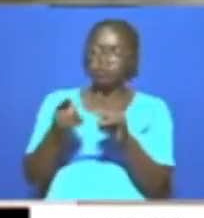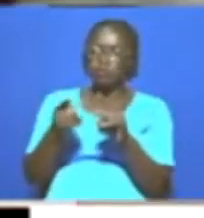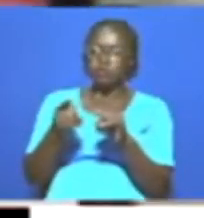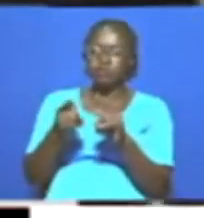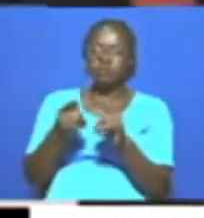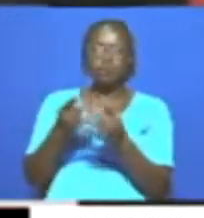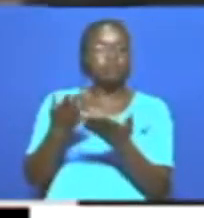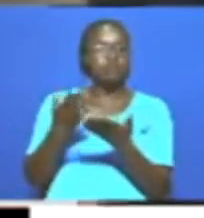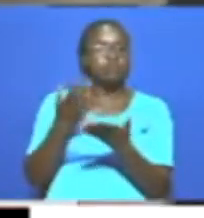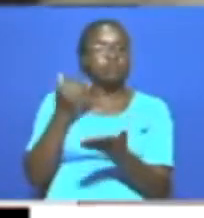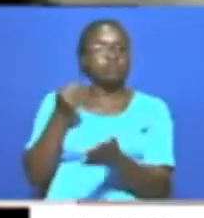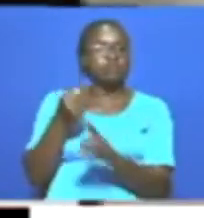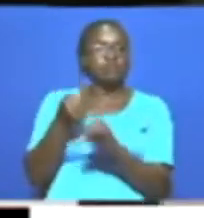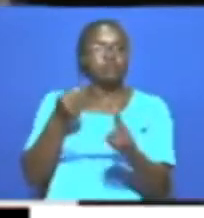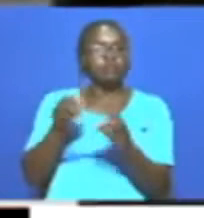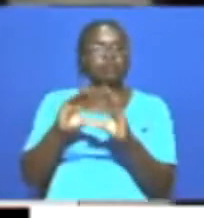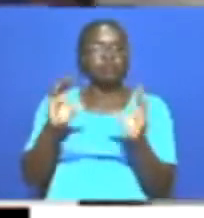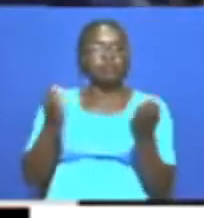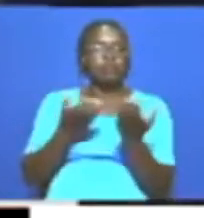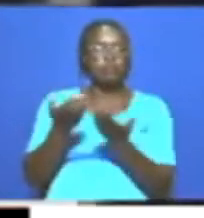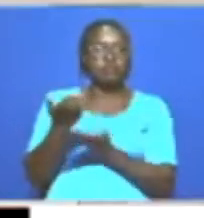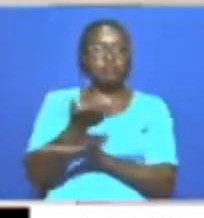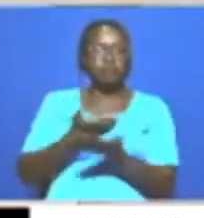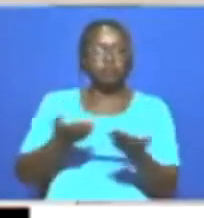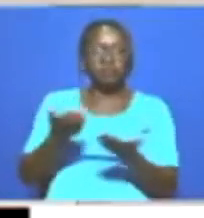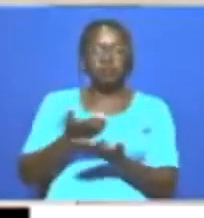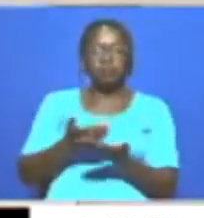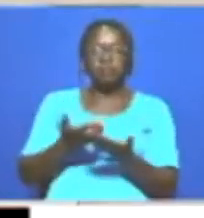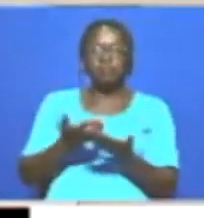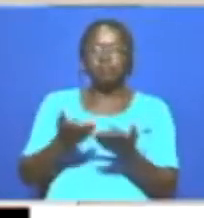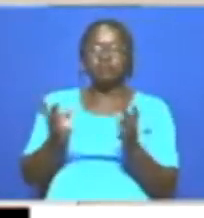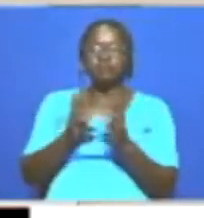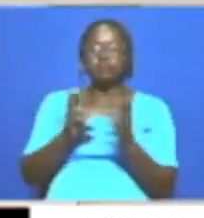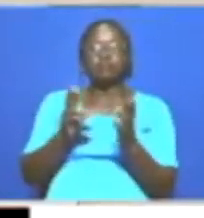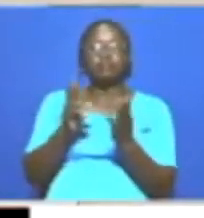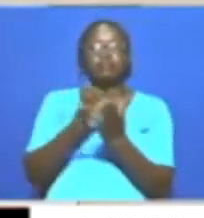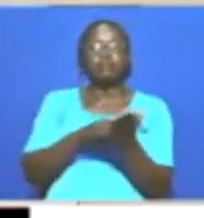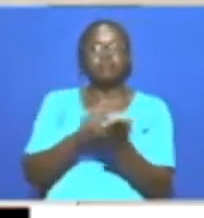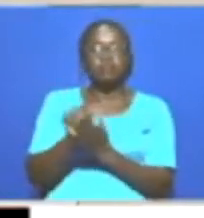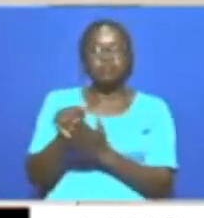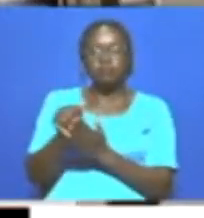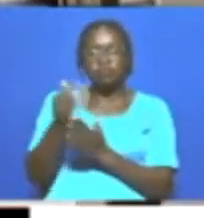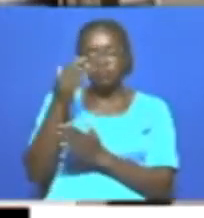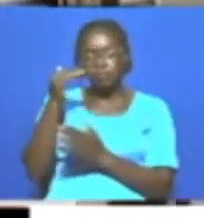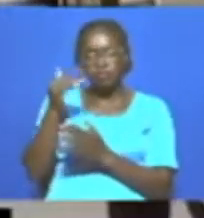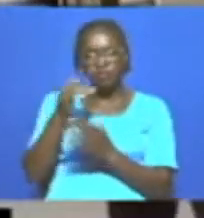further impact the global economy, which has already been ravaged by the pandemic.